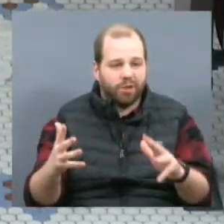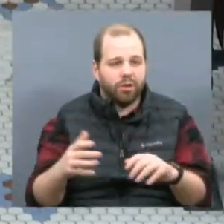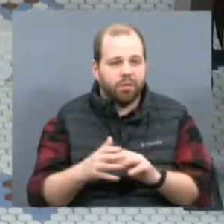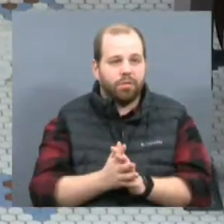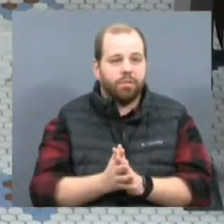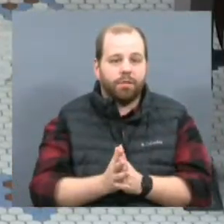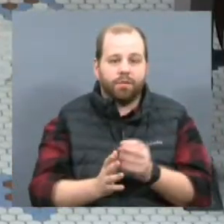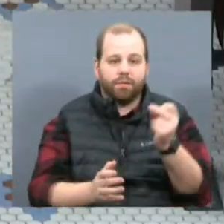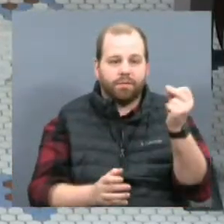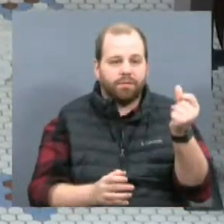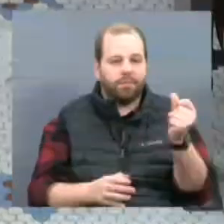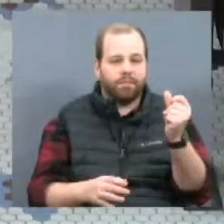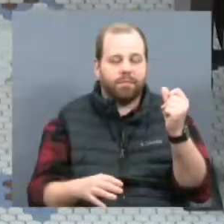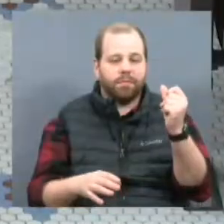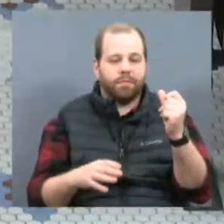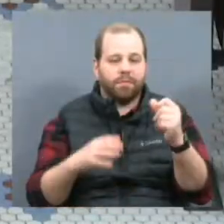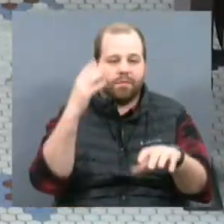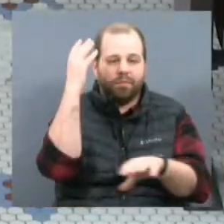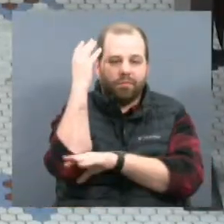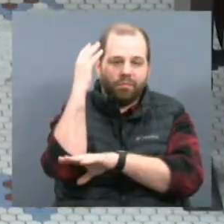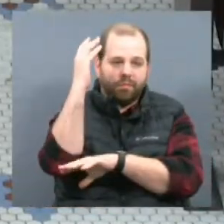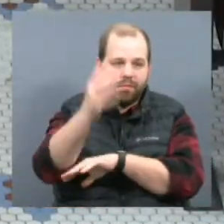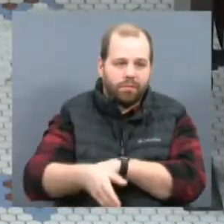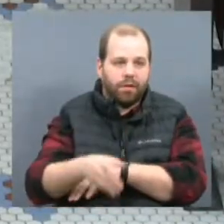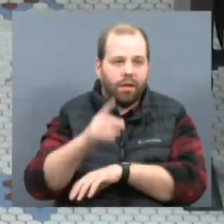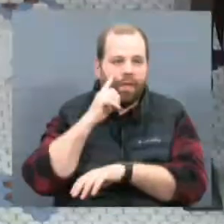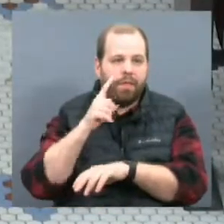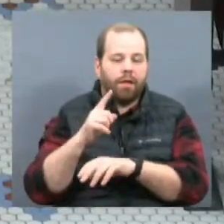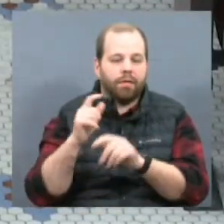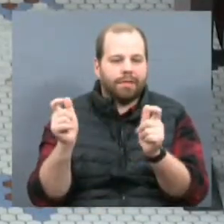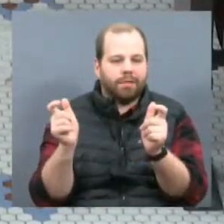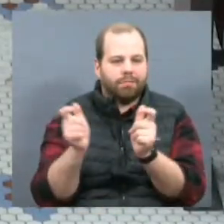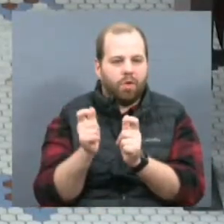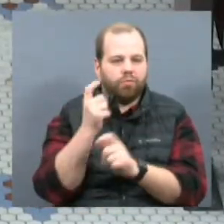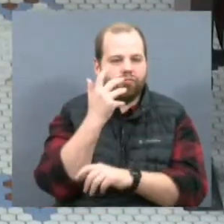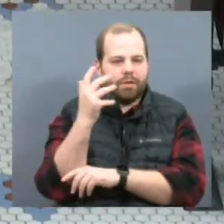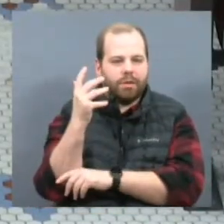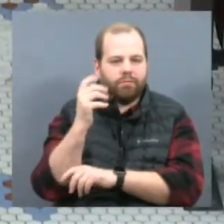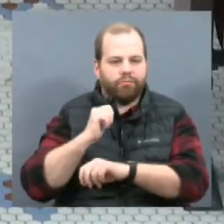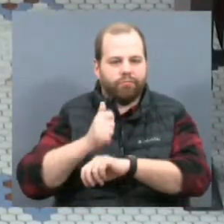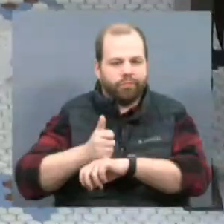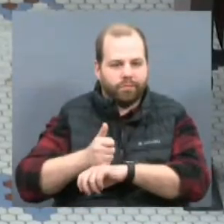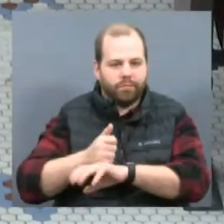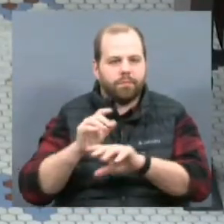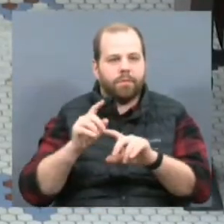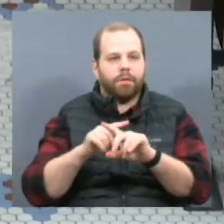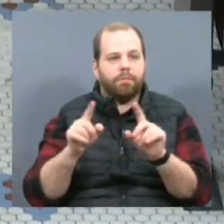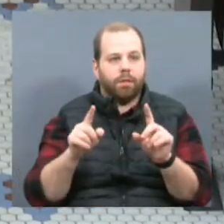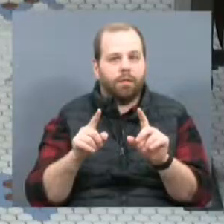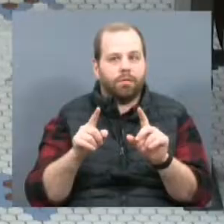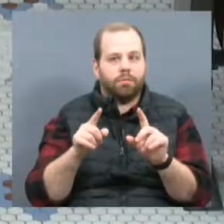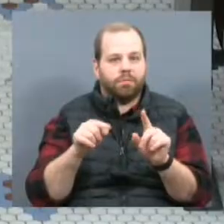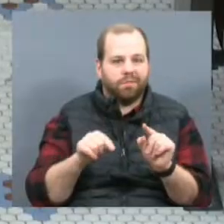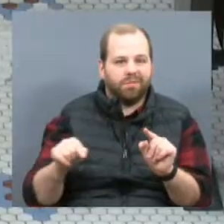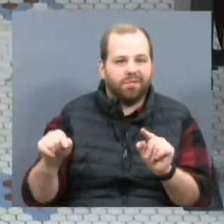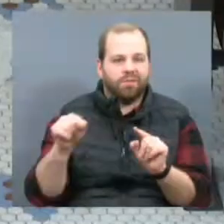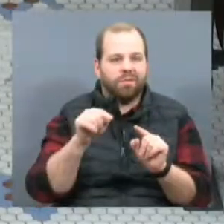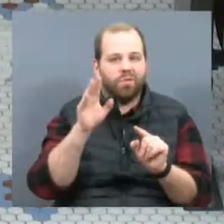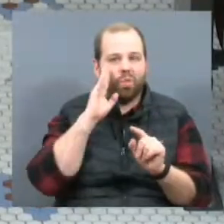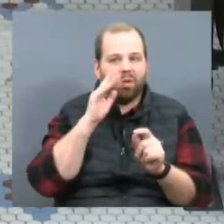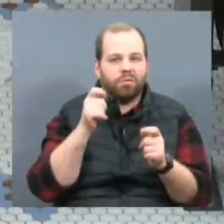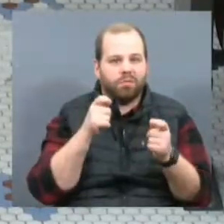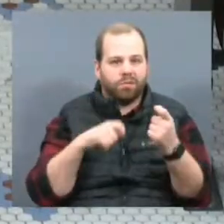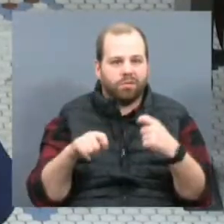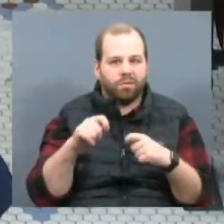Expediently cut down and replaced with a much smaller tree. But that is what's going to happen to every one of those trees. And when we look